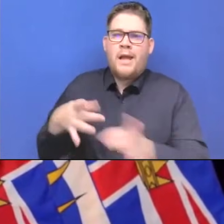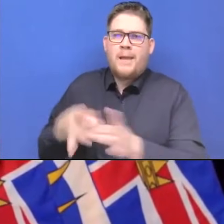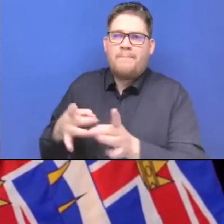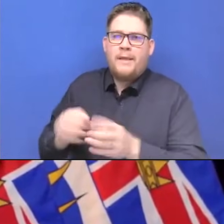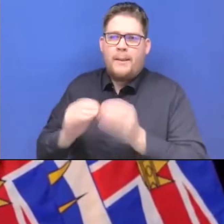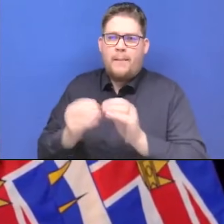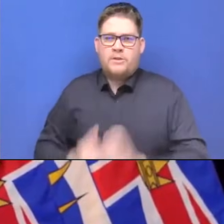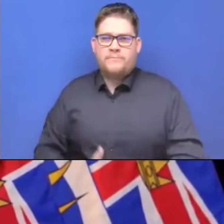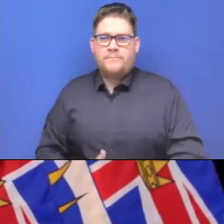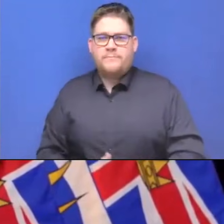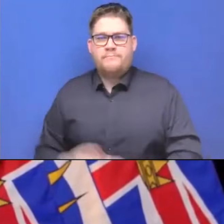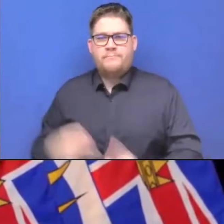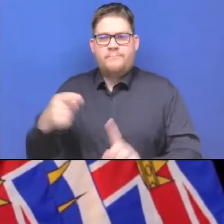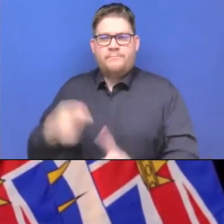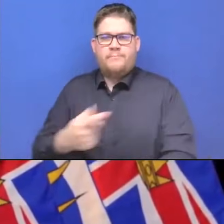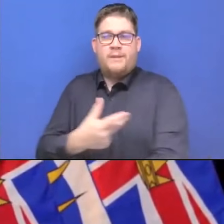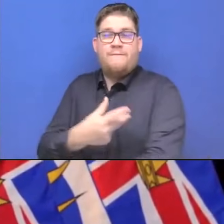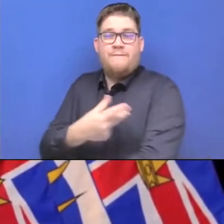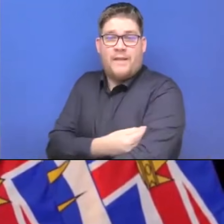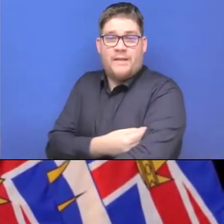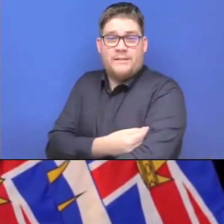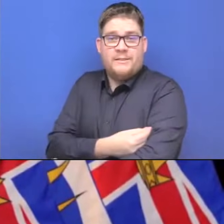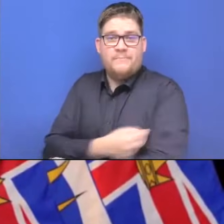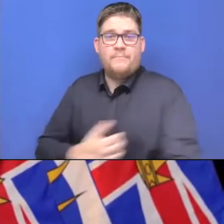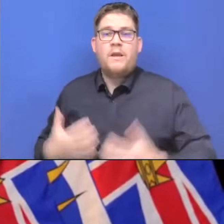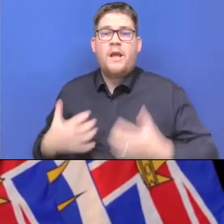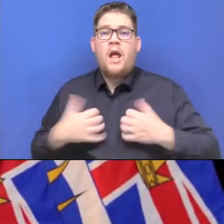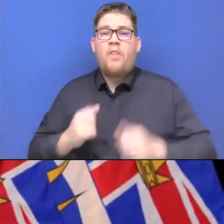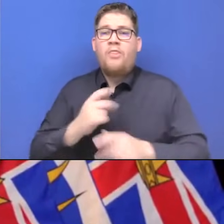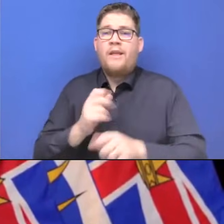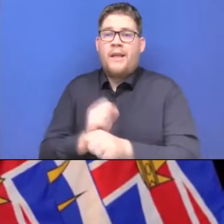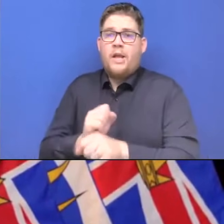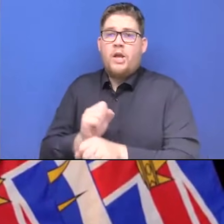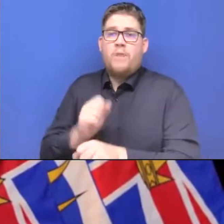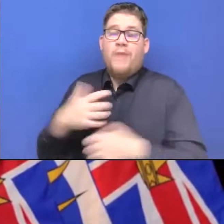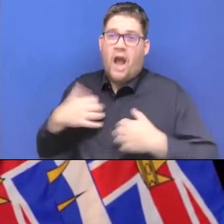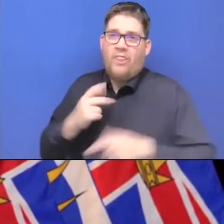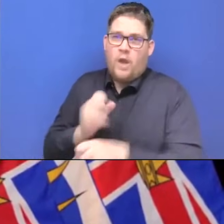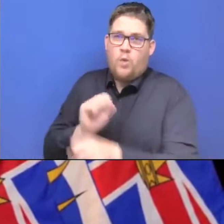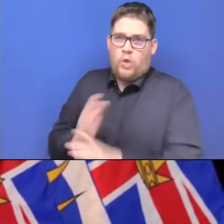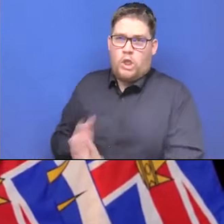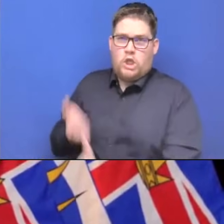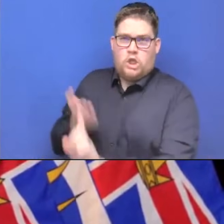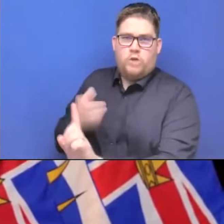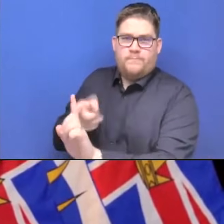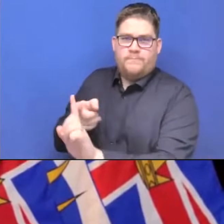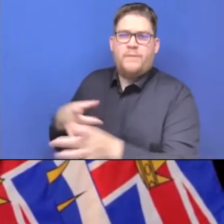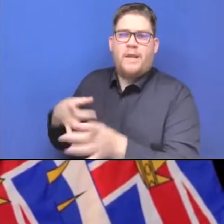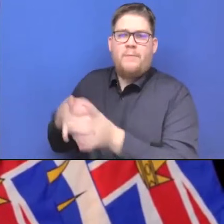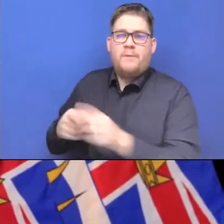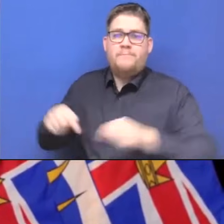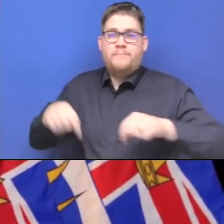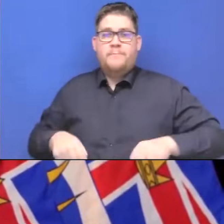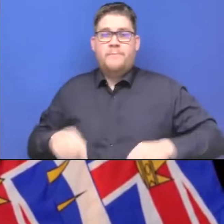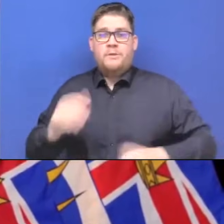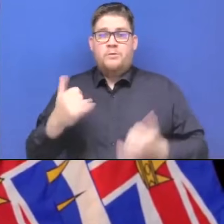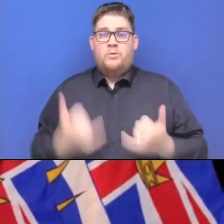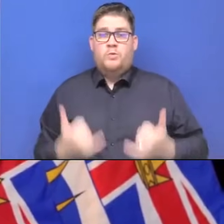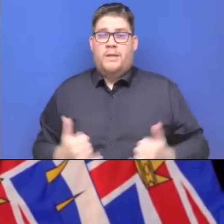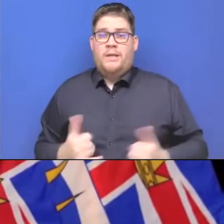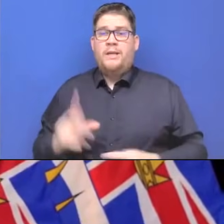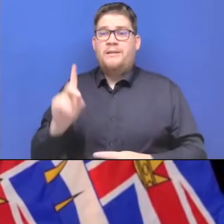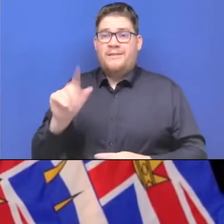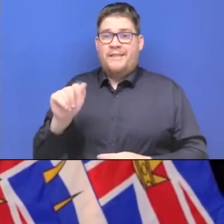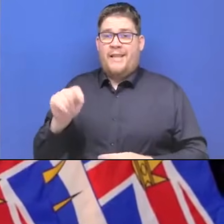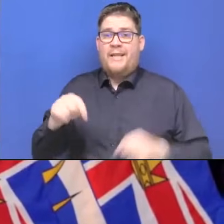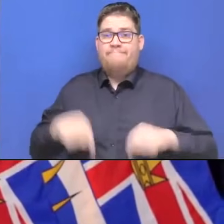the vaccination status of healthcare workers and give you an update on that. And obviously today is a significant